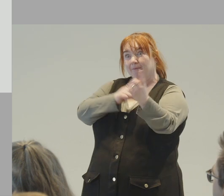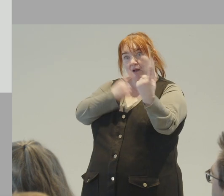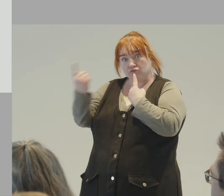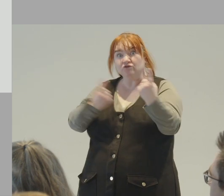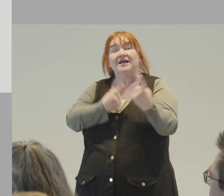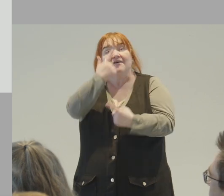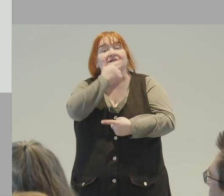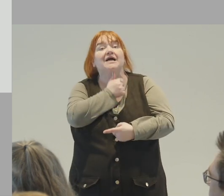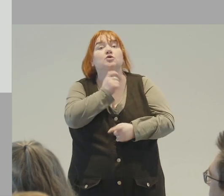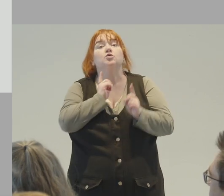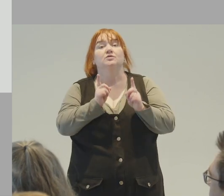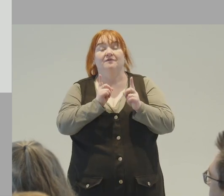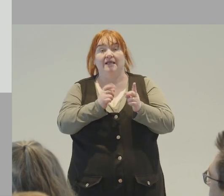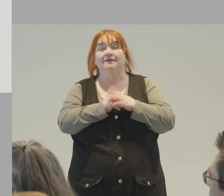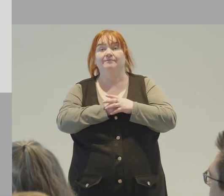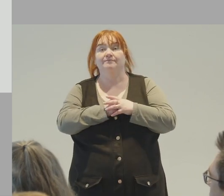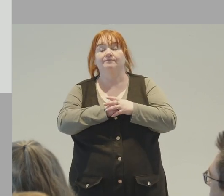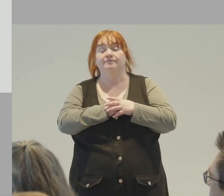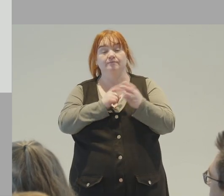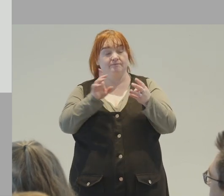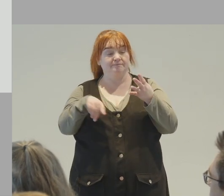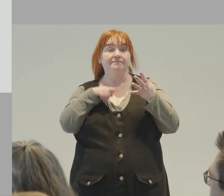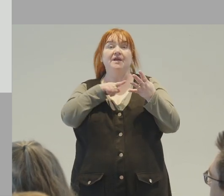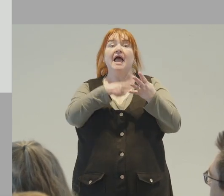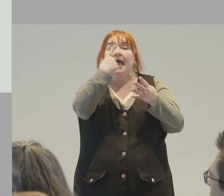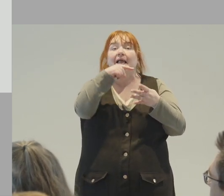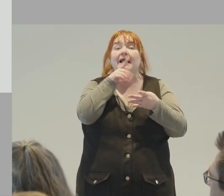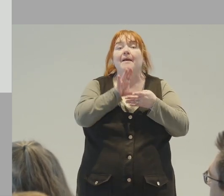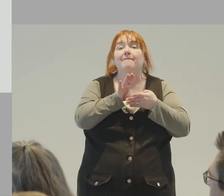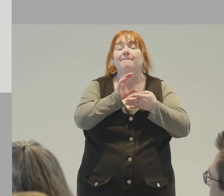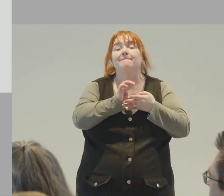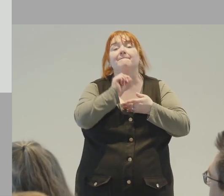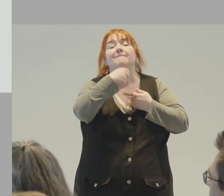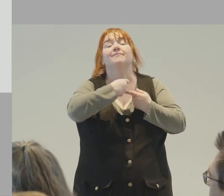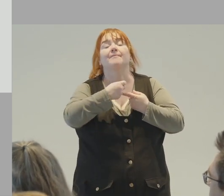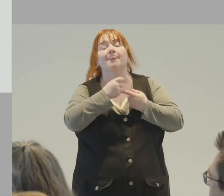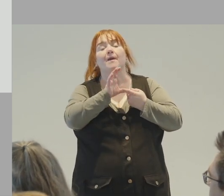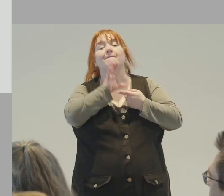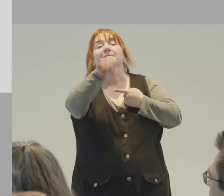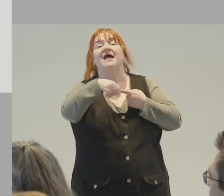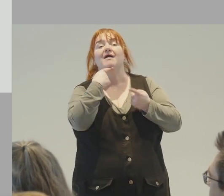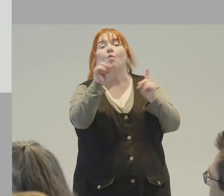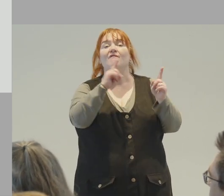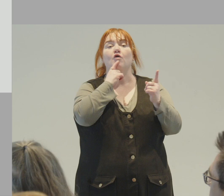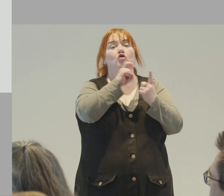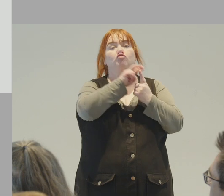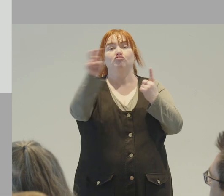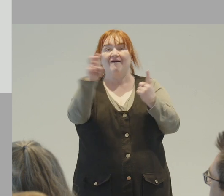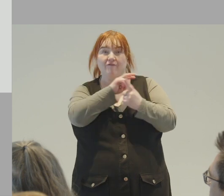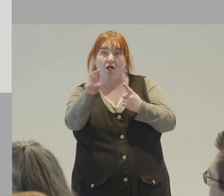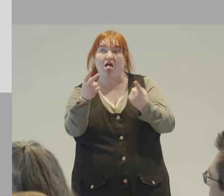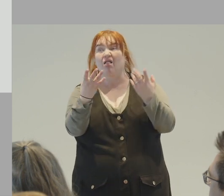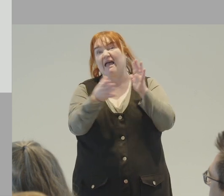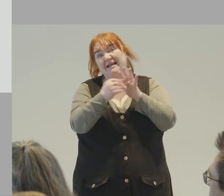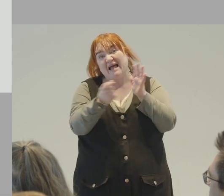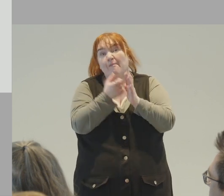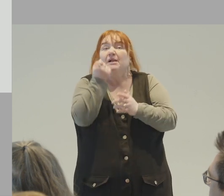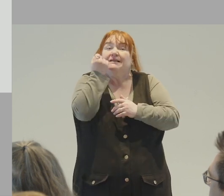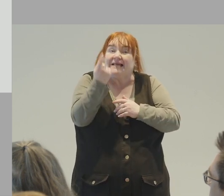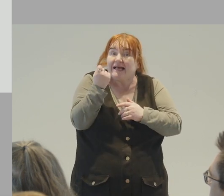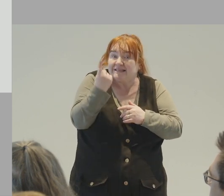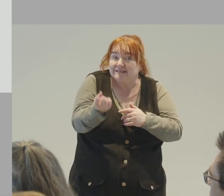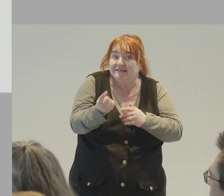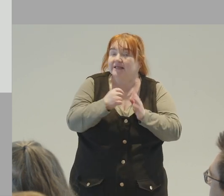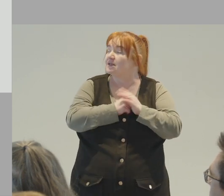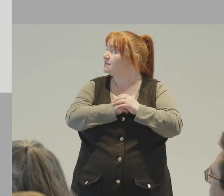well. It can pay for travel to work. If you need taxis, for example, because you can't get public transport, it can pay for that. Oh,